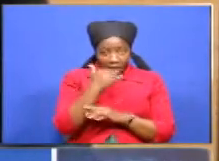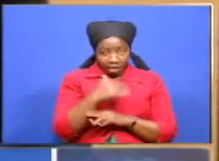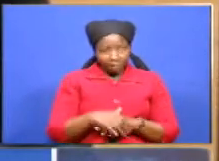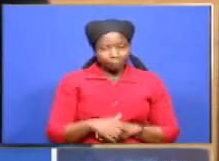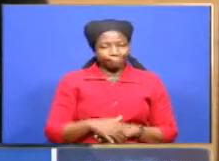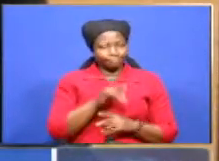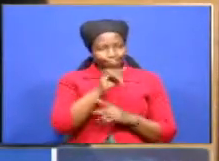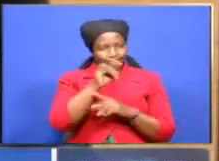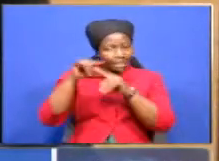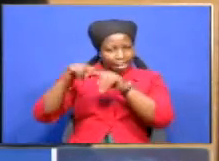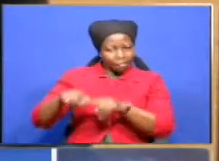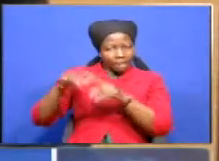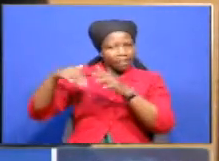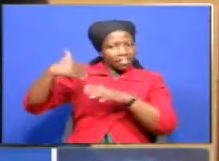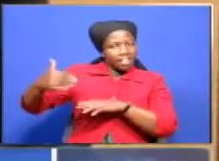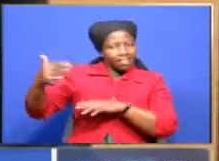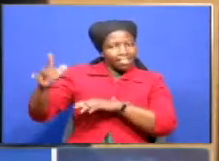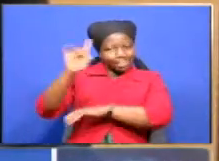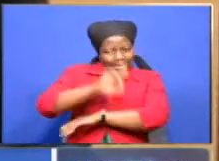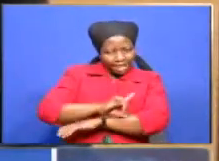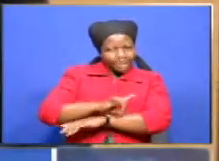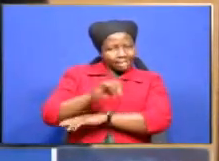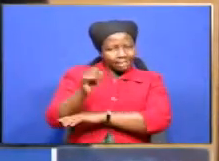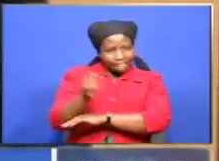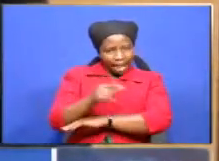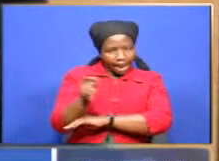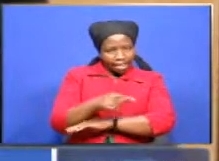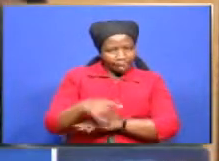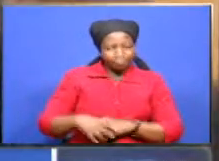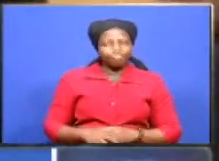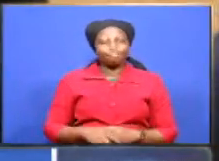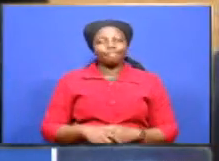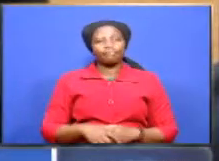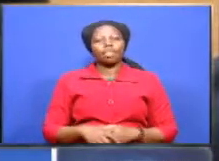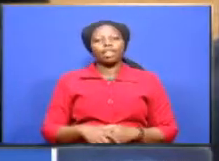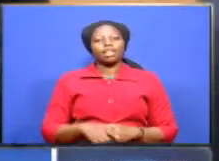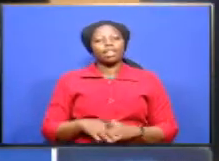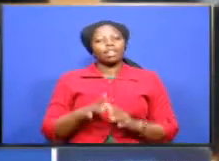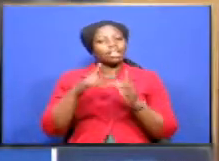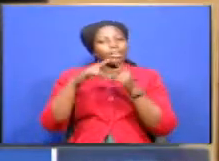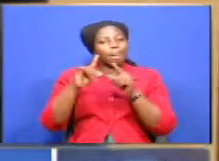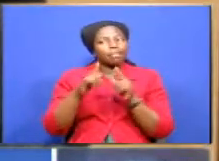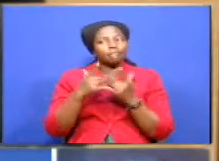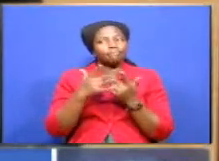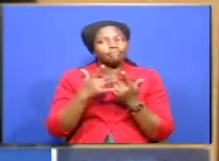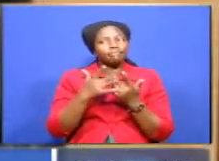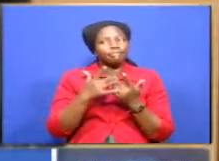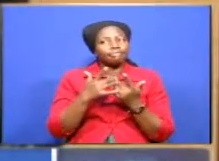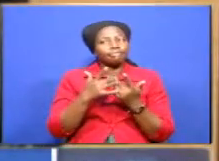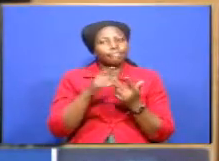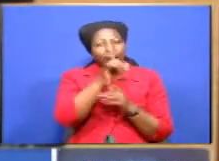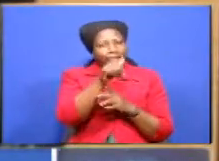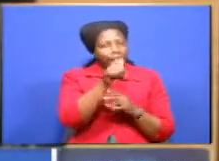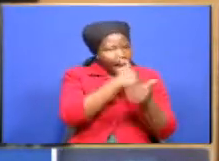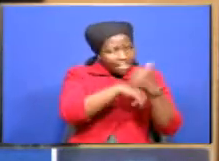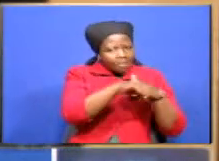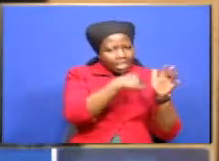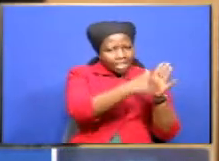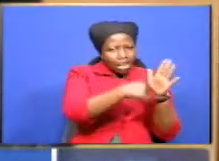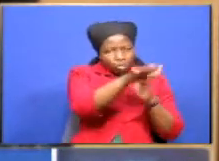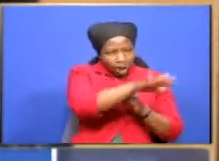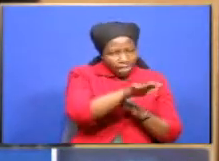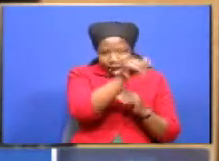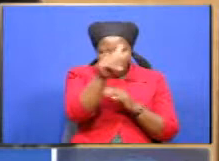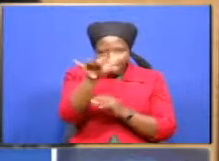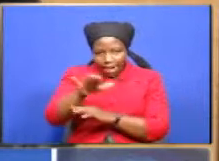daily, you know, the daily wages. Now, because the activity in the Australia and other places have actually gone down, these people will be out